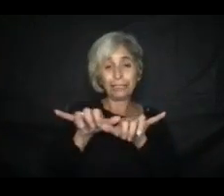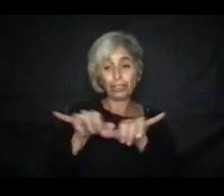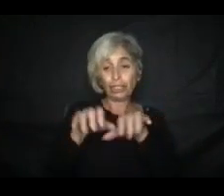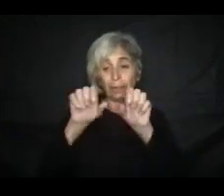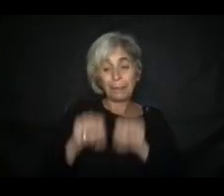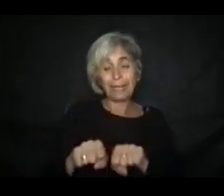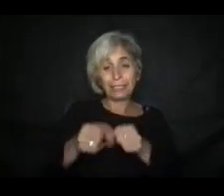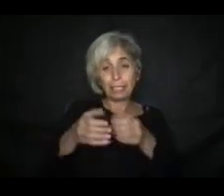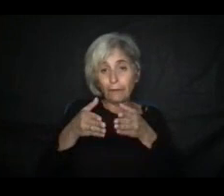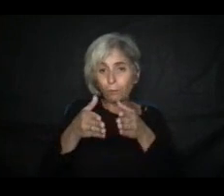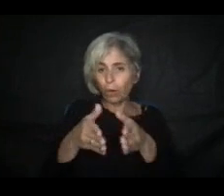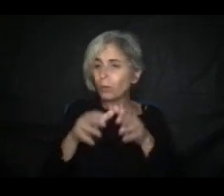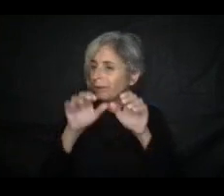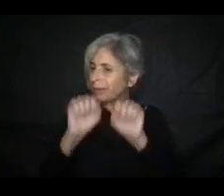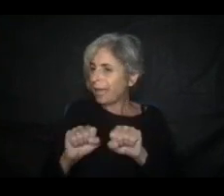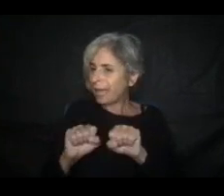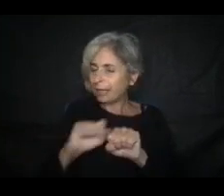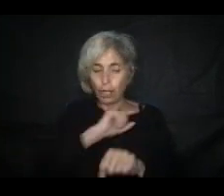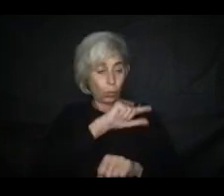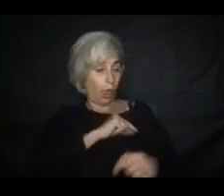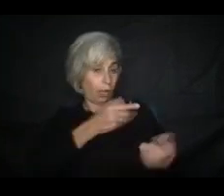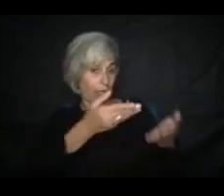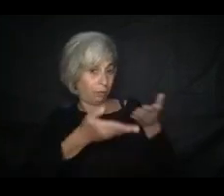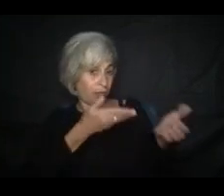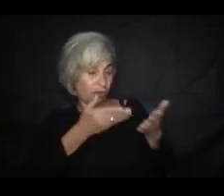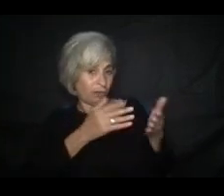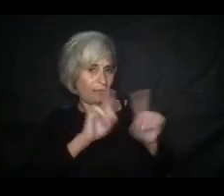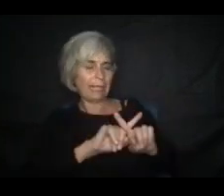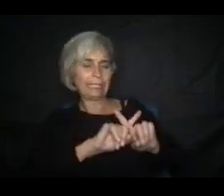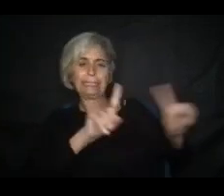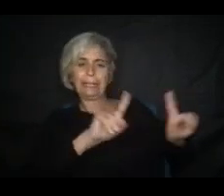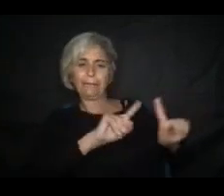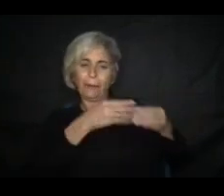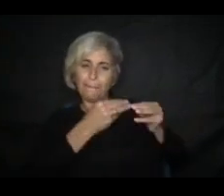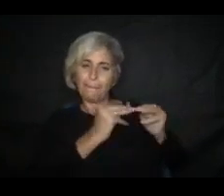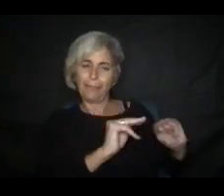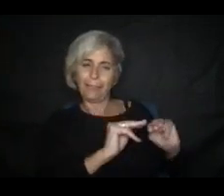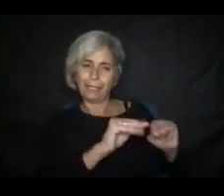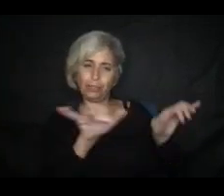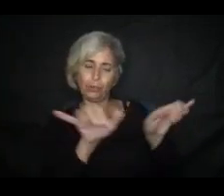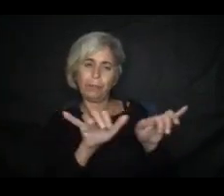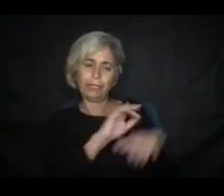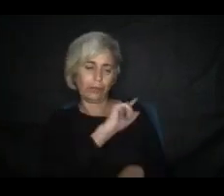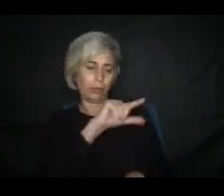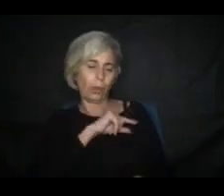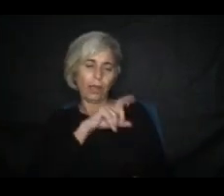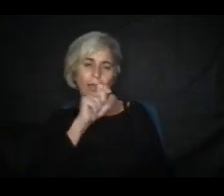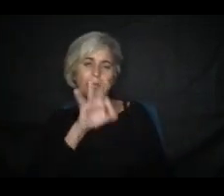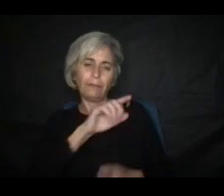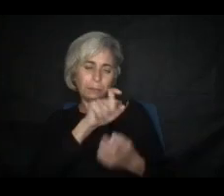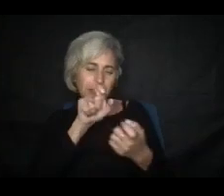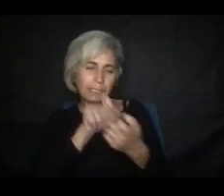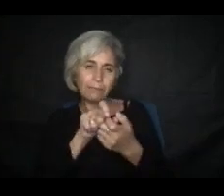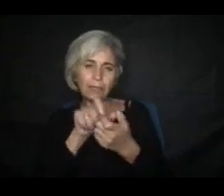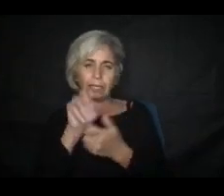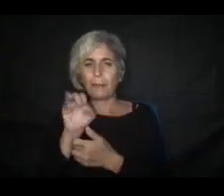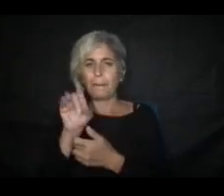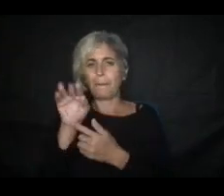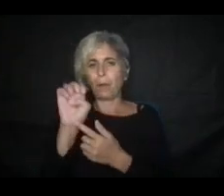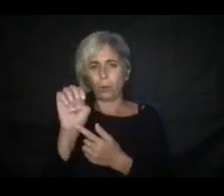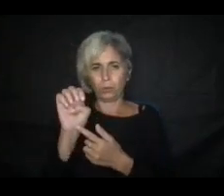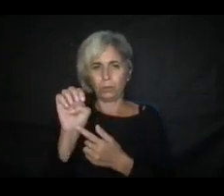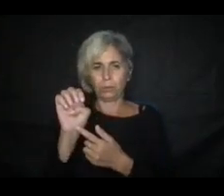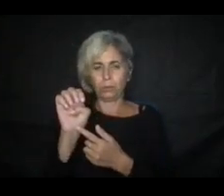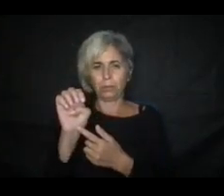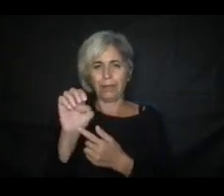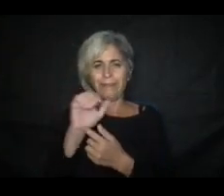roads. Quality of service is a different method that could be used to measure the quality of certain modes and several modes,